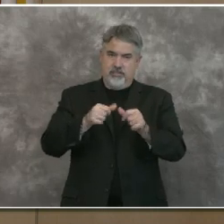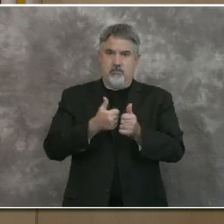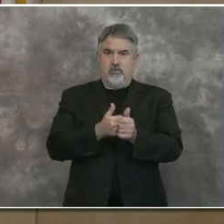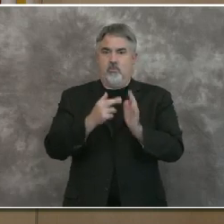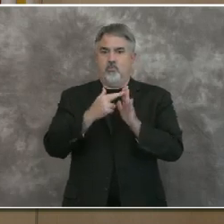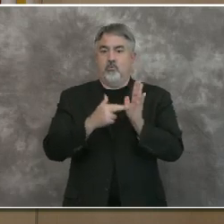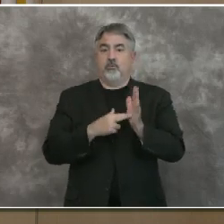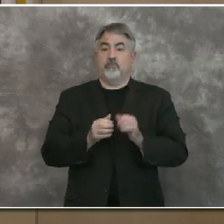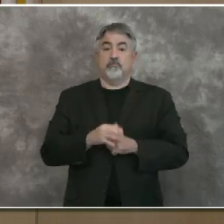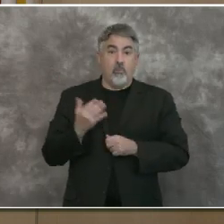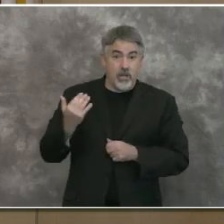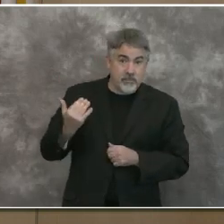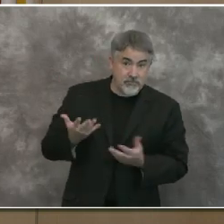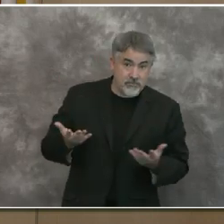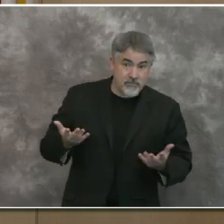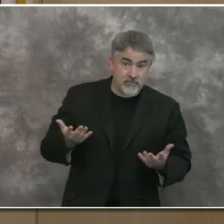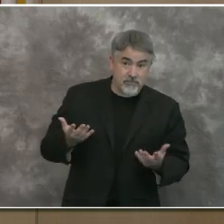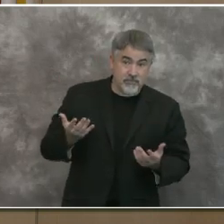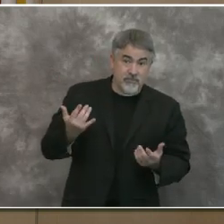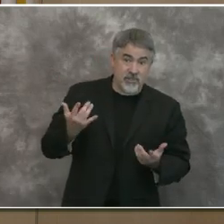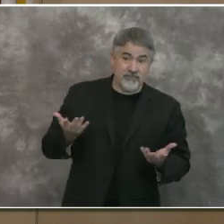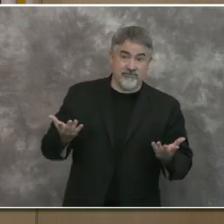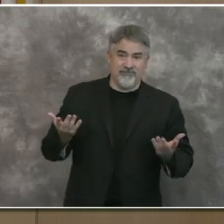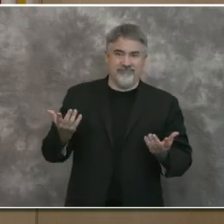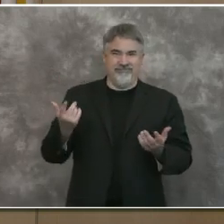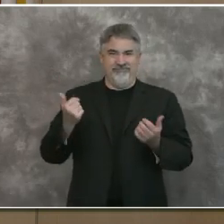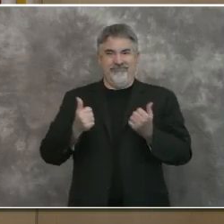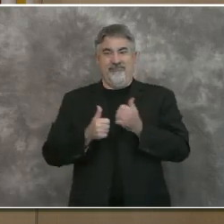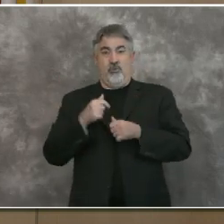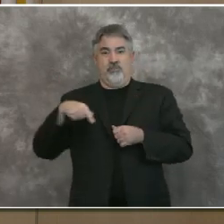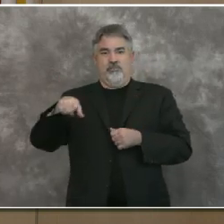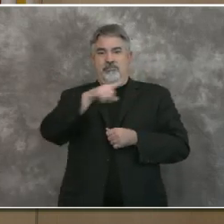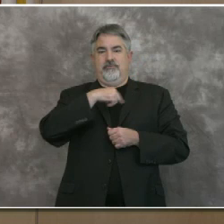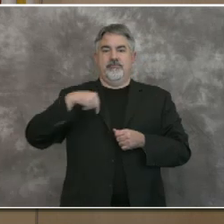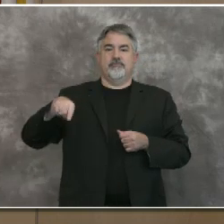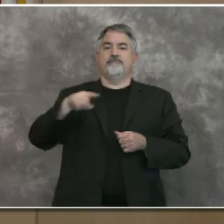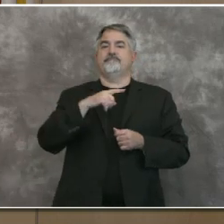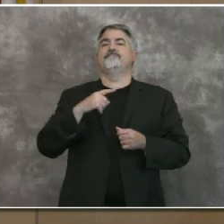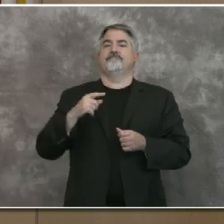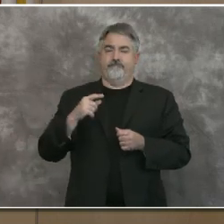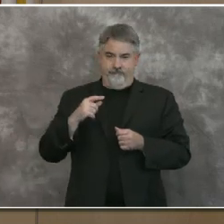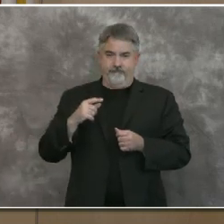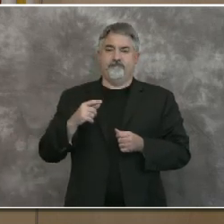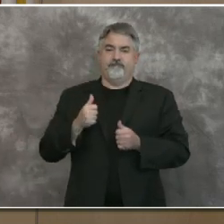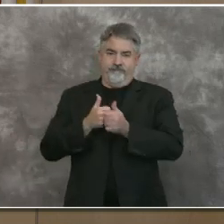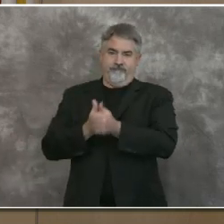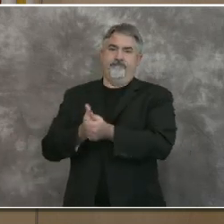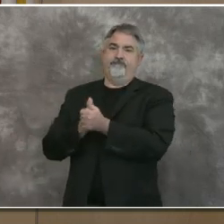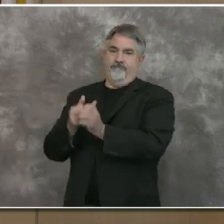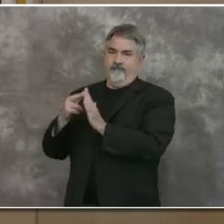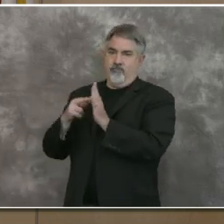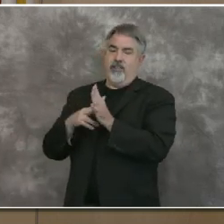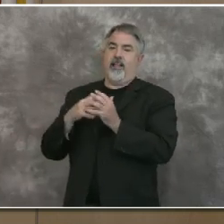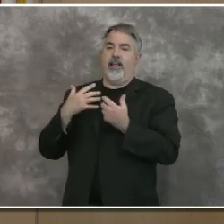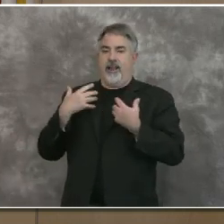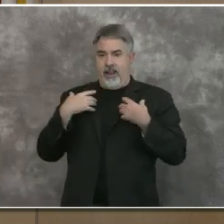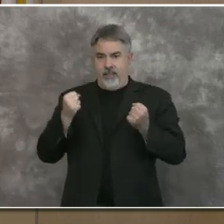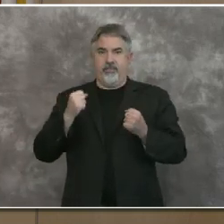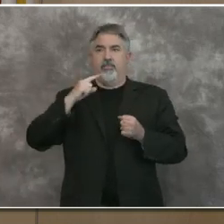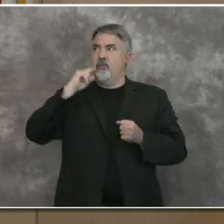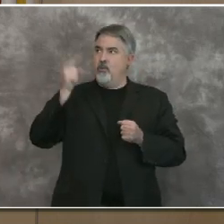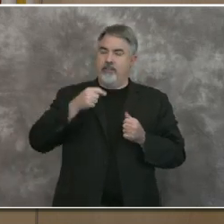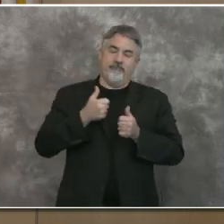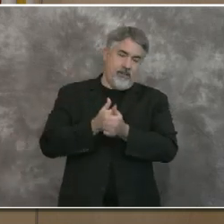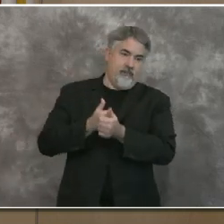great success of most individuals obeying the health officer order. We will continue